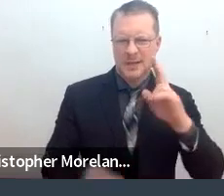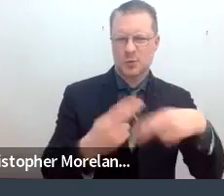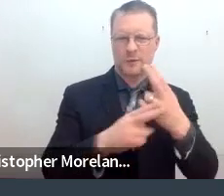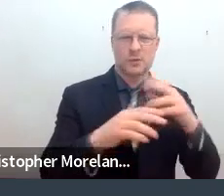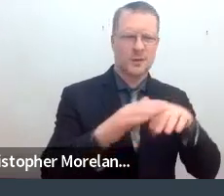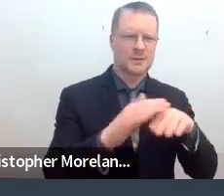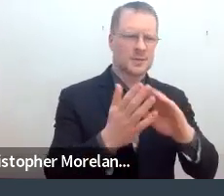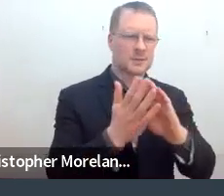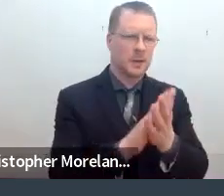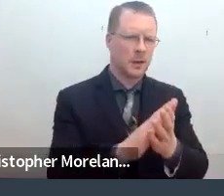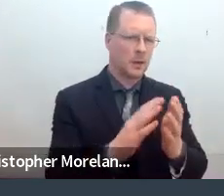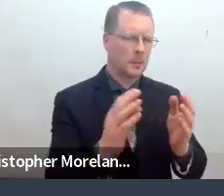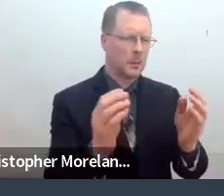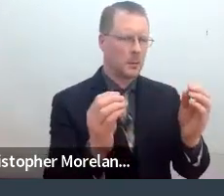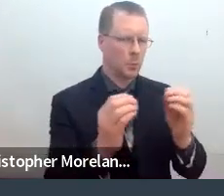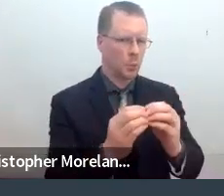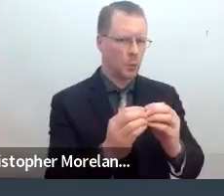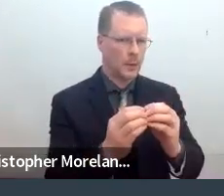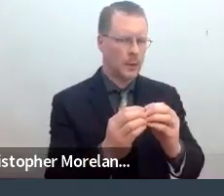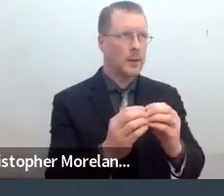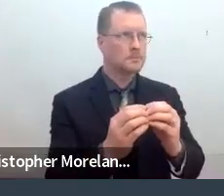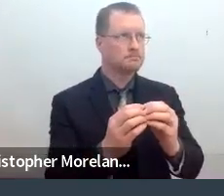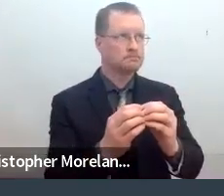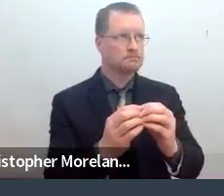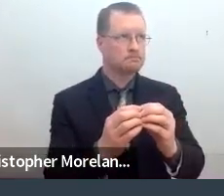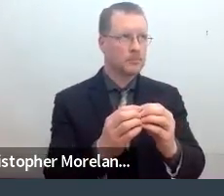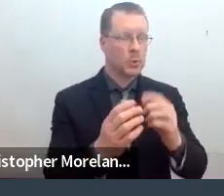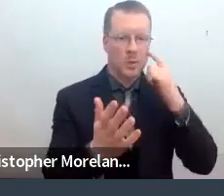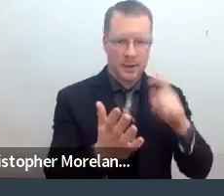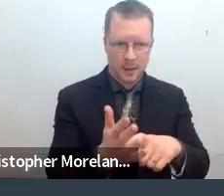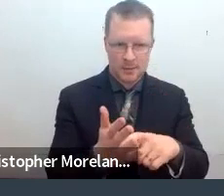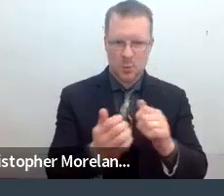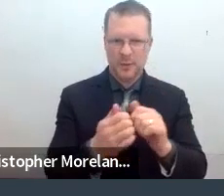design. We see universal access design becoming more